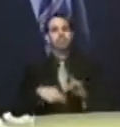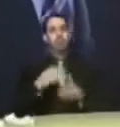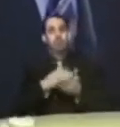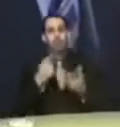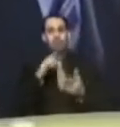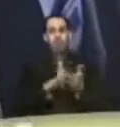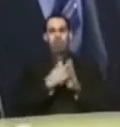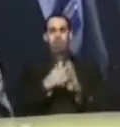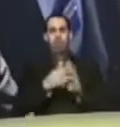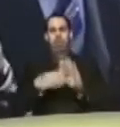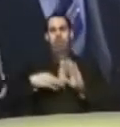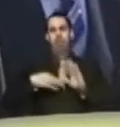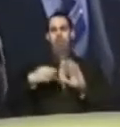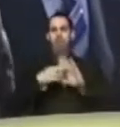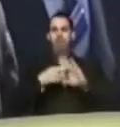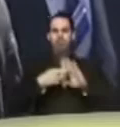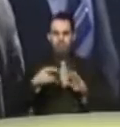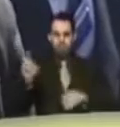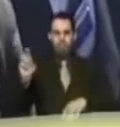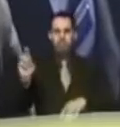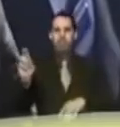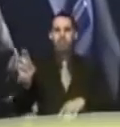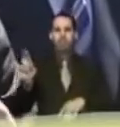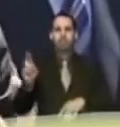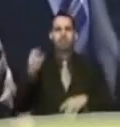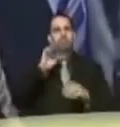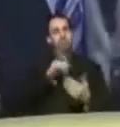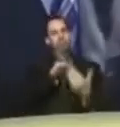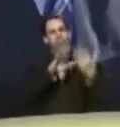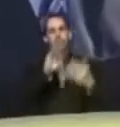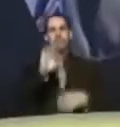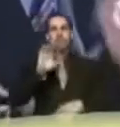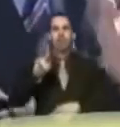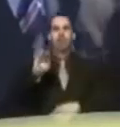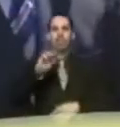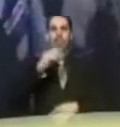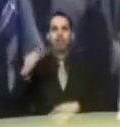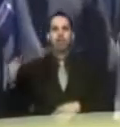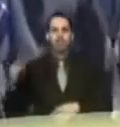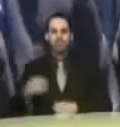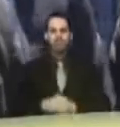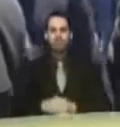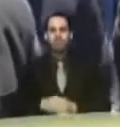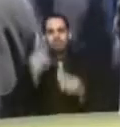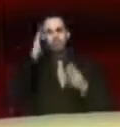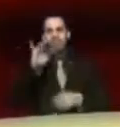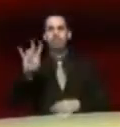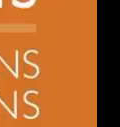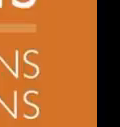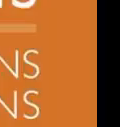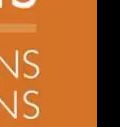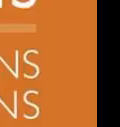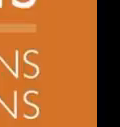republicano que se enfrentará al presidente Barack Obama. En San Juan, Mayra Acevedo, Noticias 24/7.